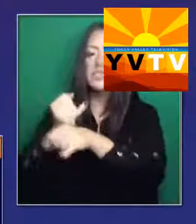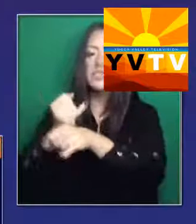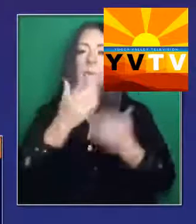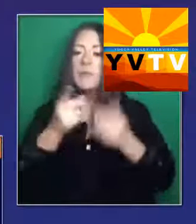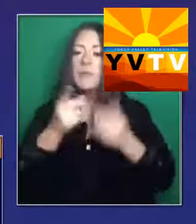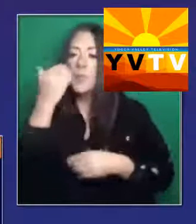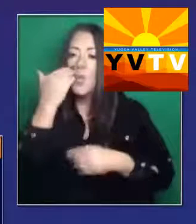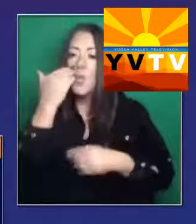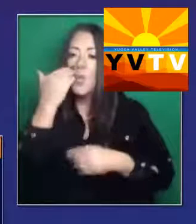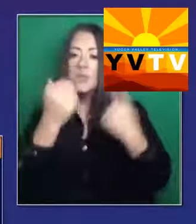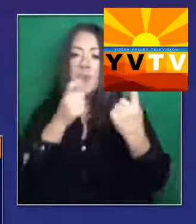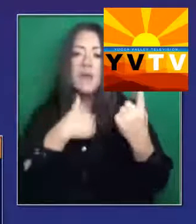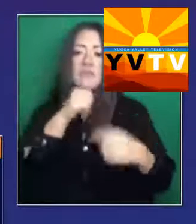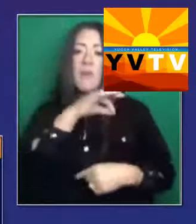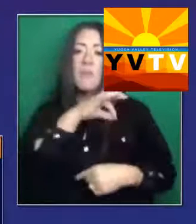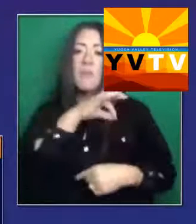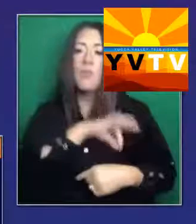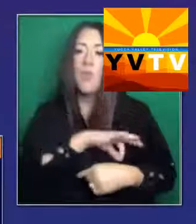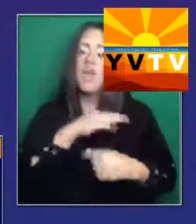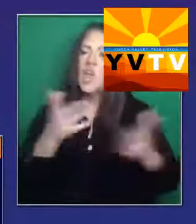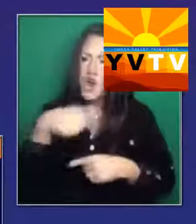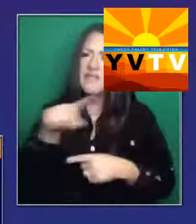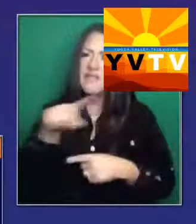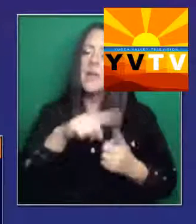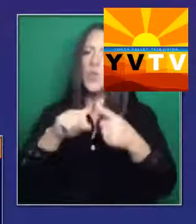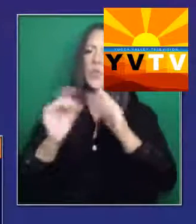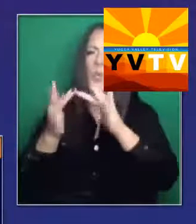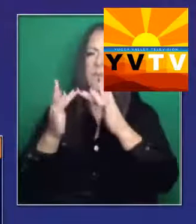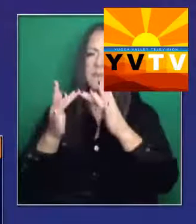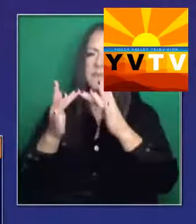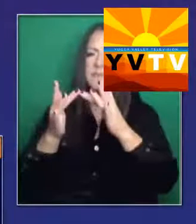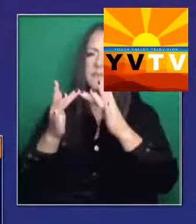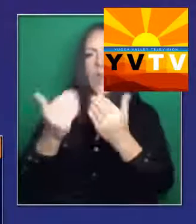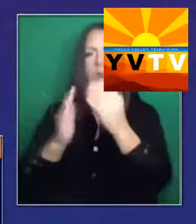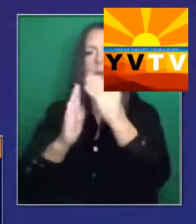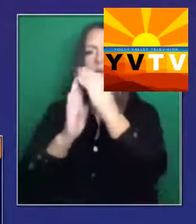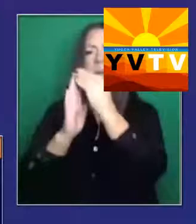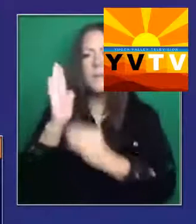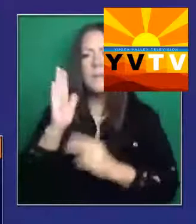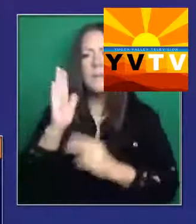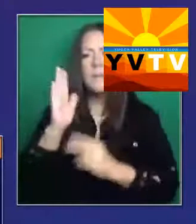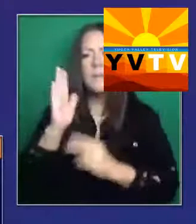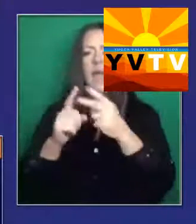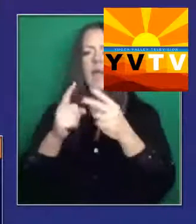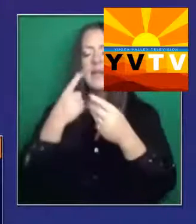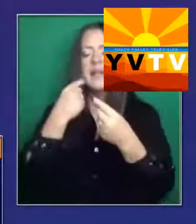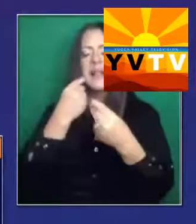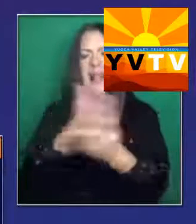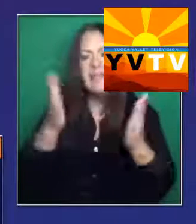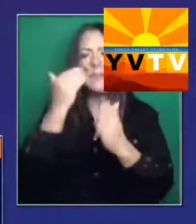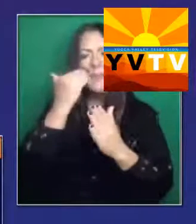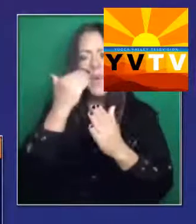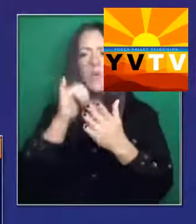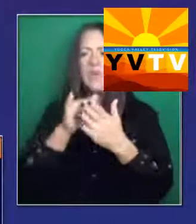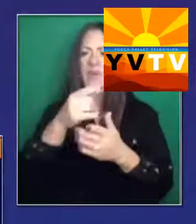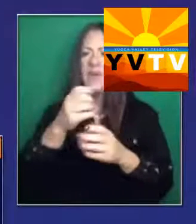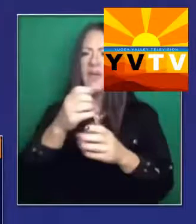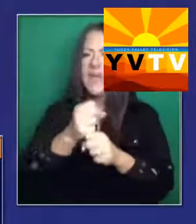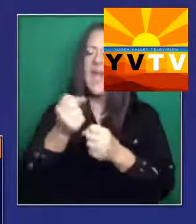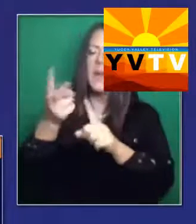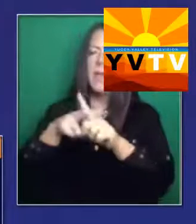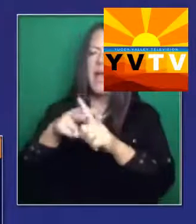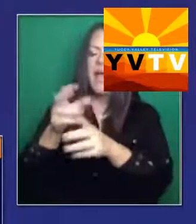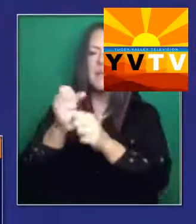site, sending them that information and making them aware of the opportunity to get